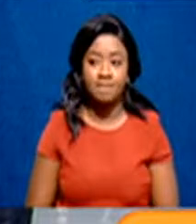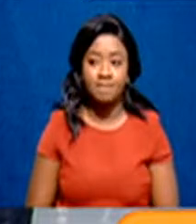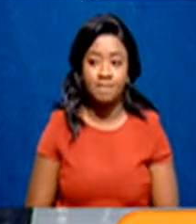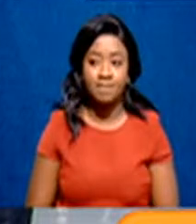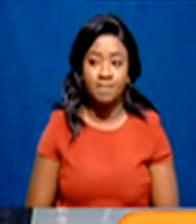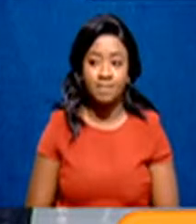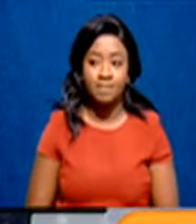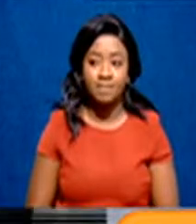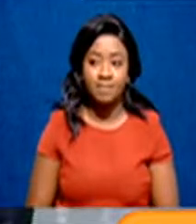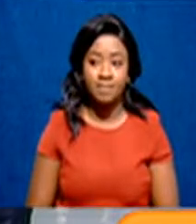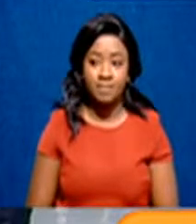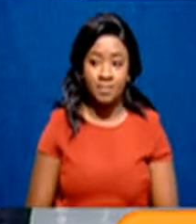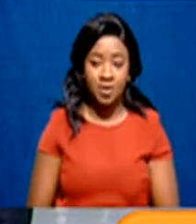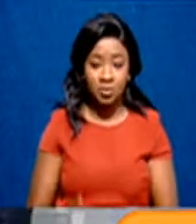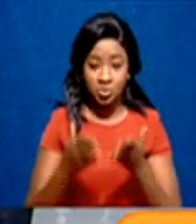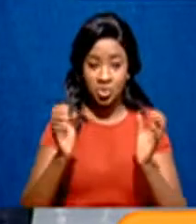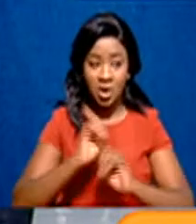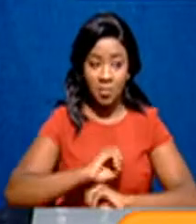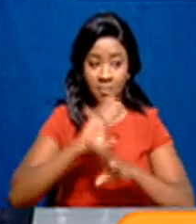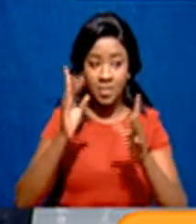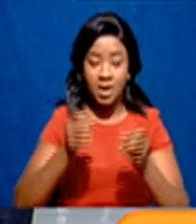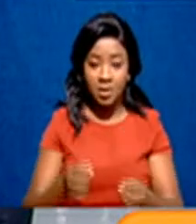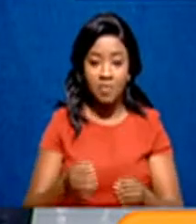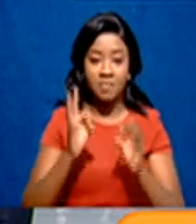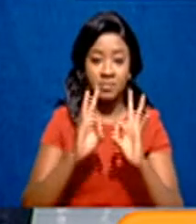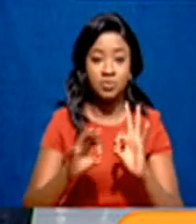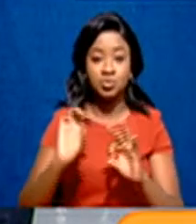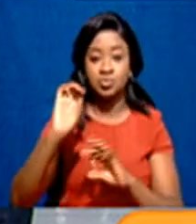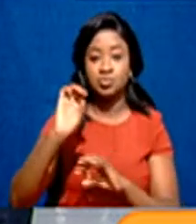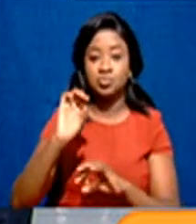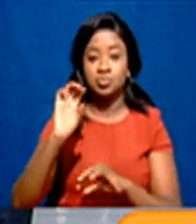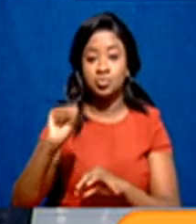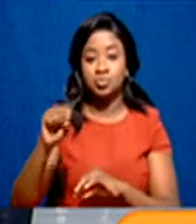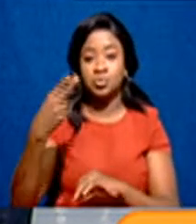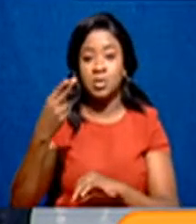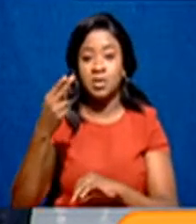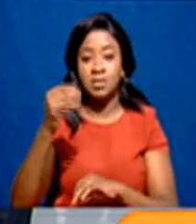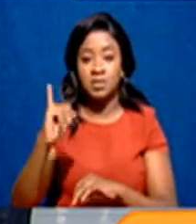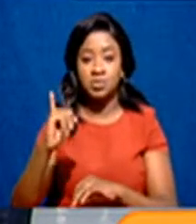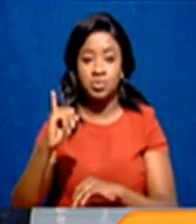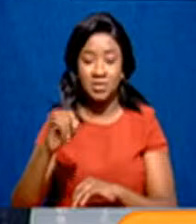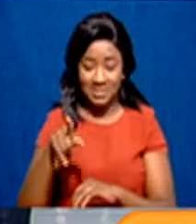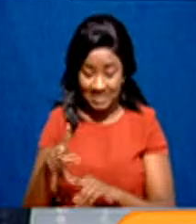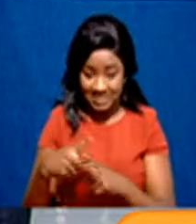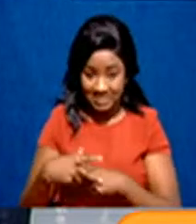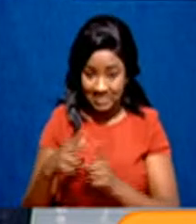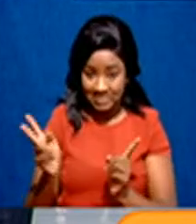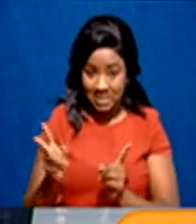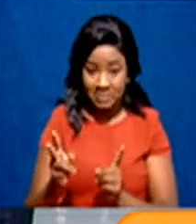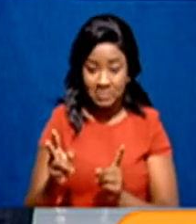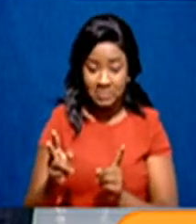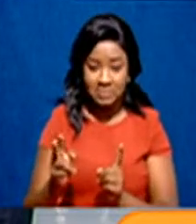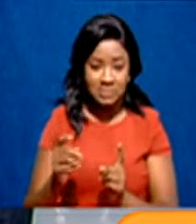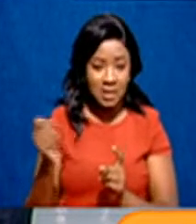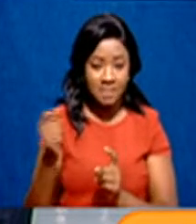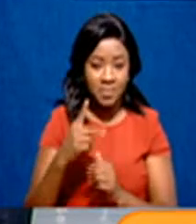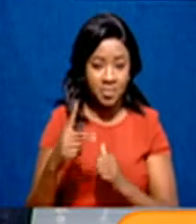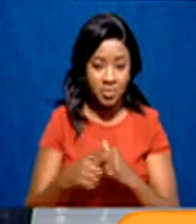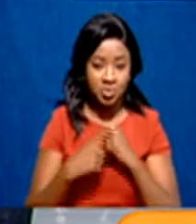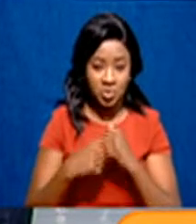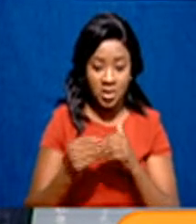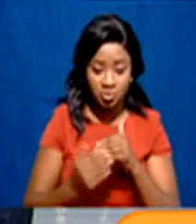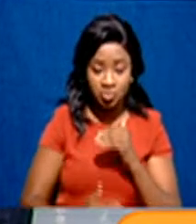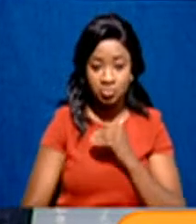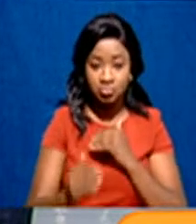official that the social health insurance fund deductions officially begin in July. That is in the next 5 months. But have you wondered how that will